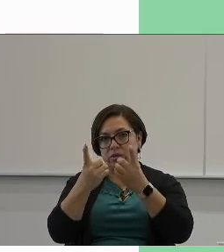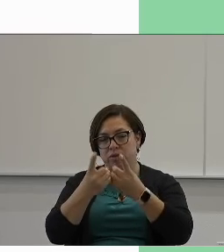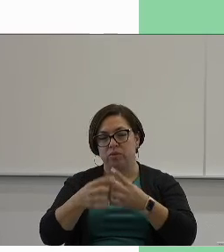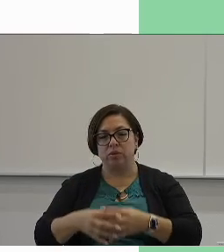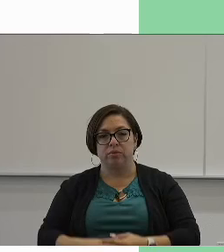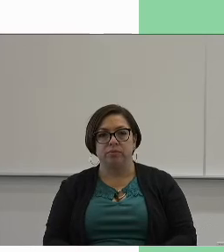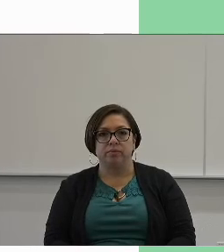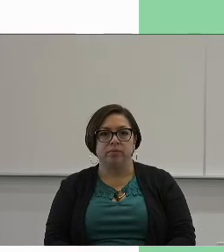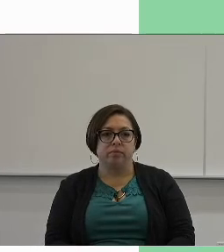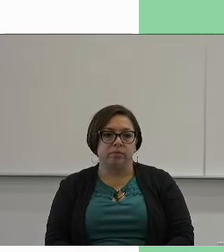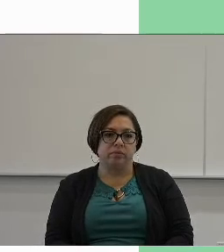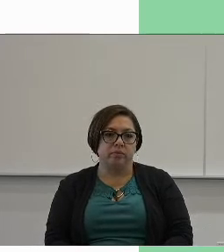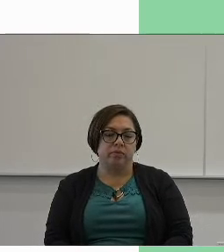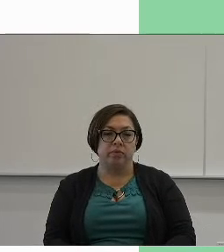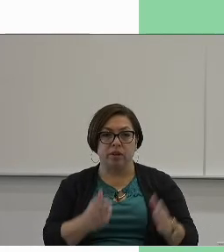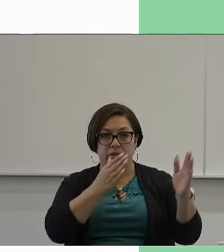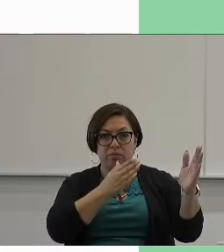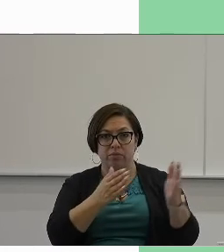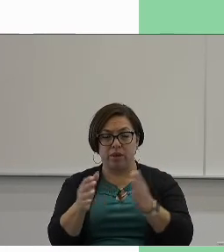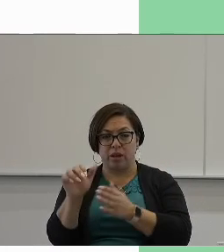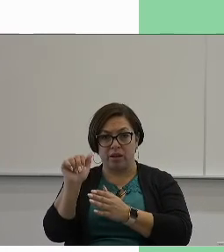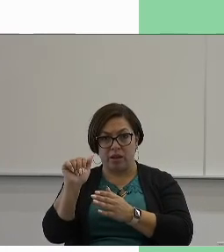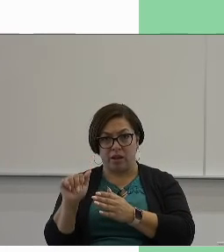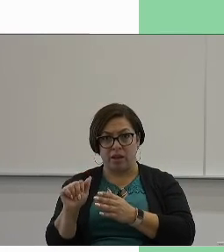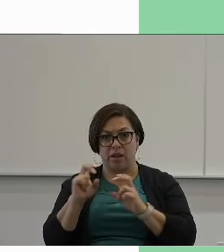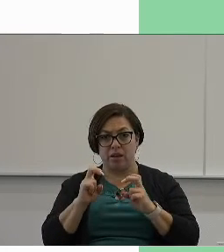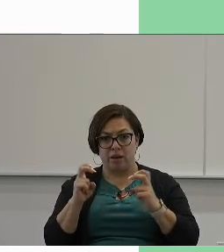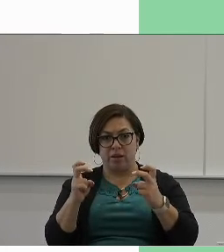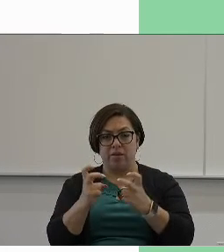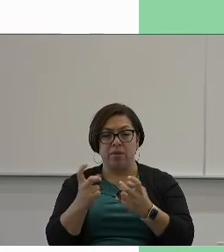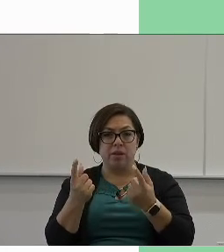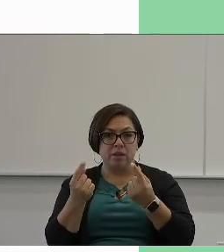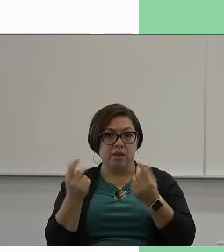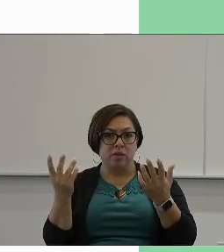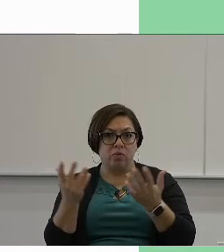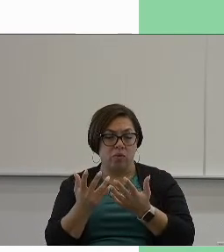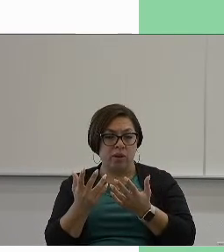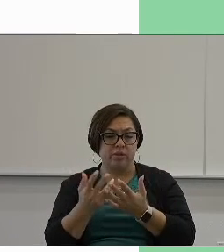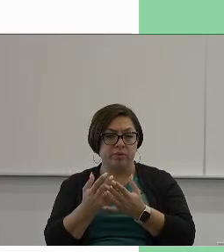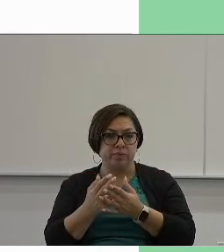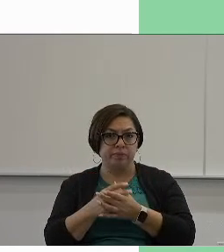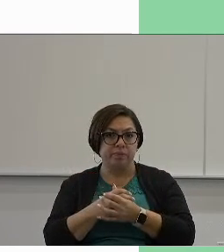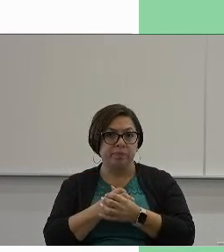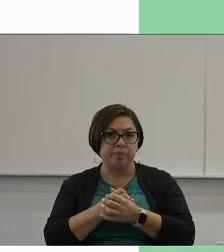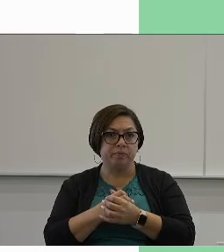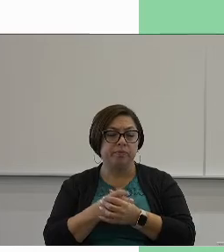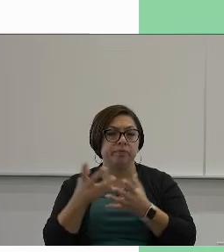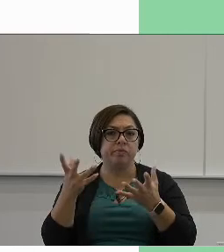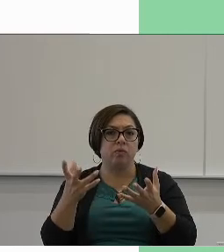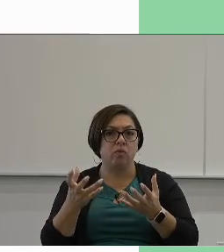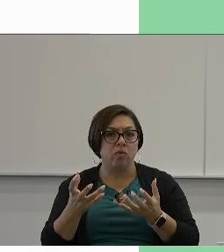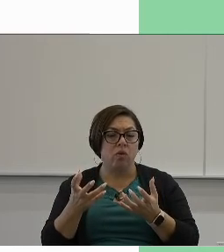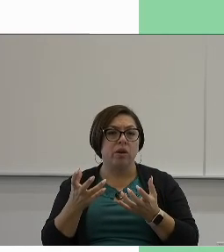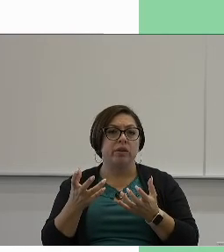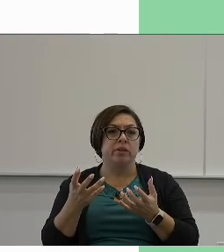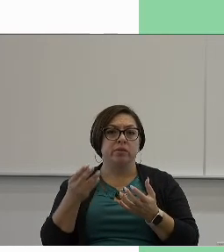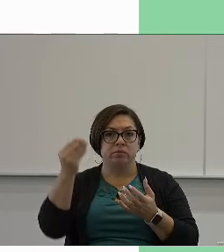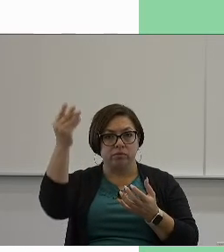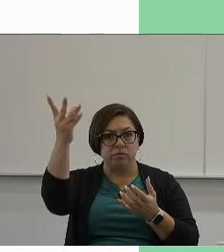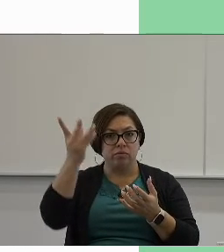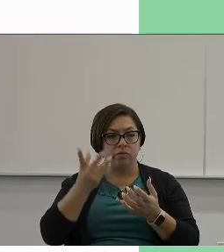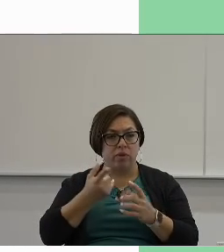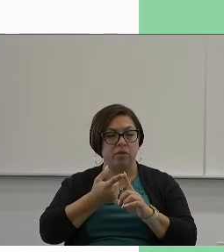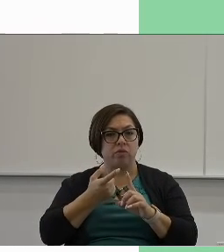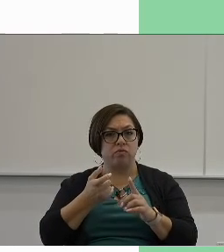There is, in terms of Plan A, the committee wanted to call one piece of information out to the public to solicit specifically